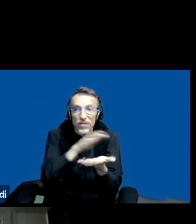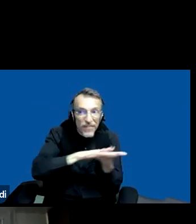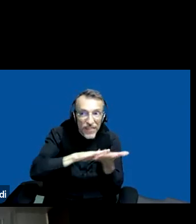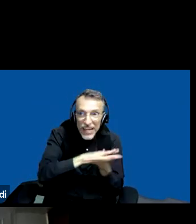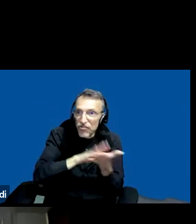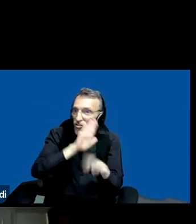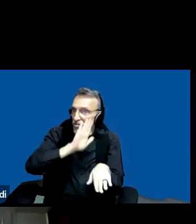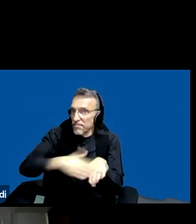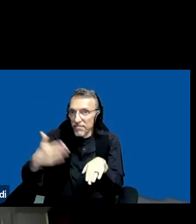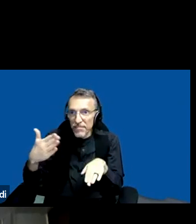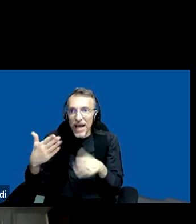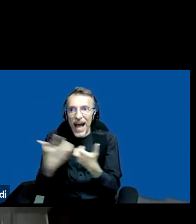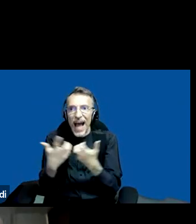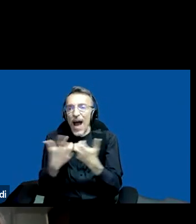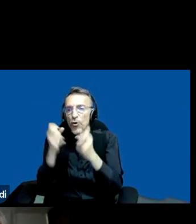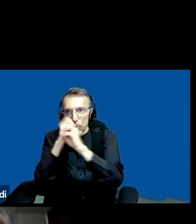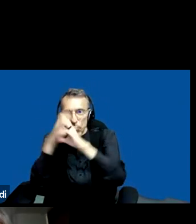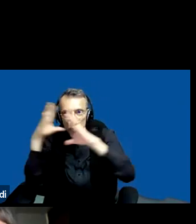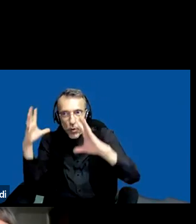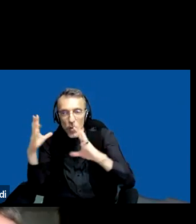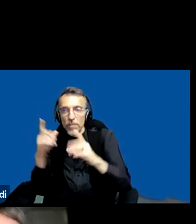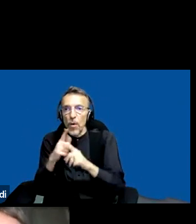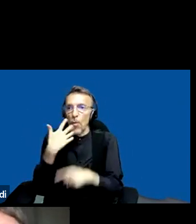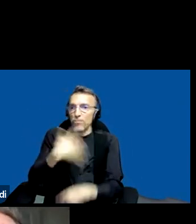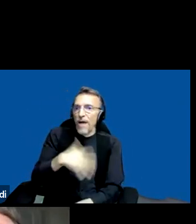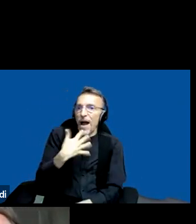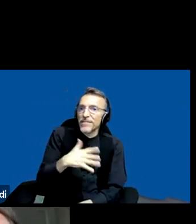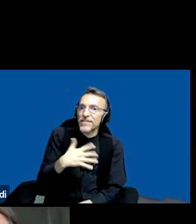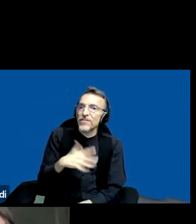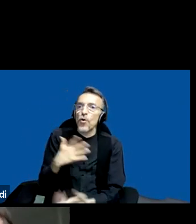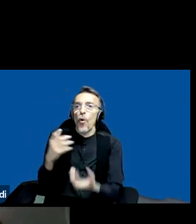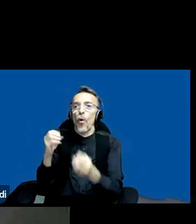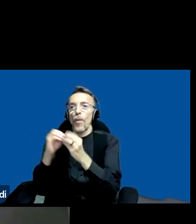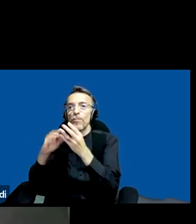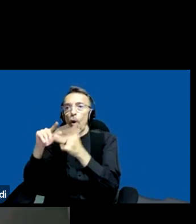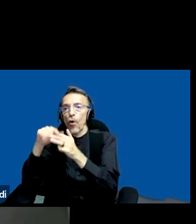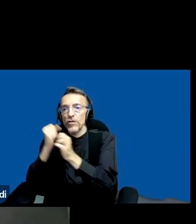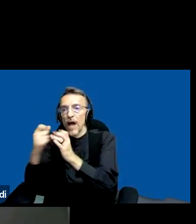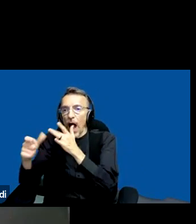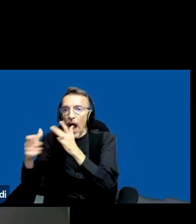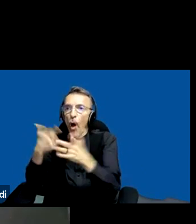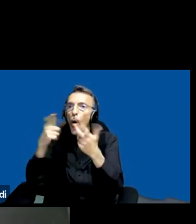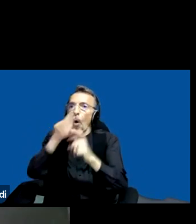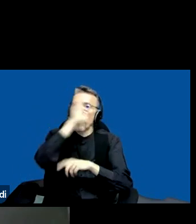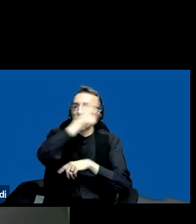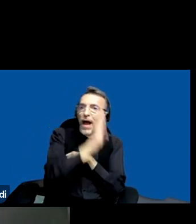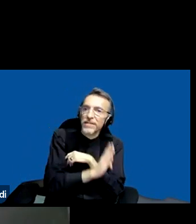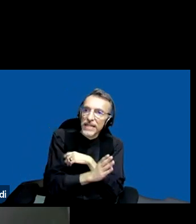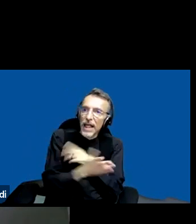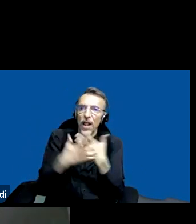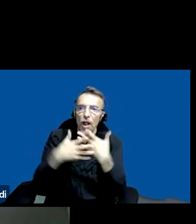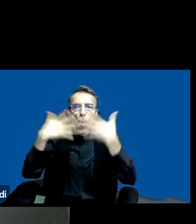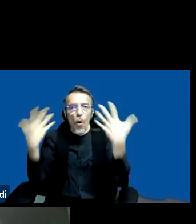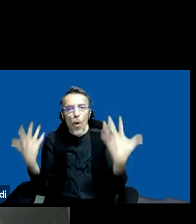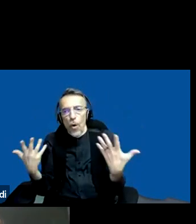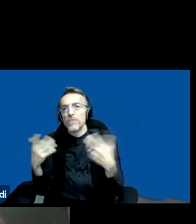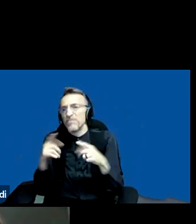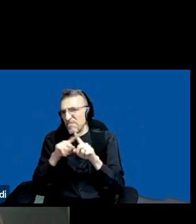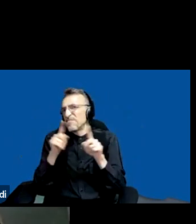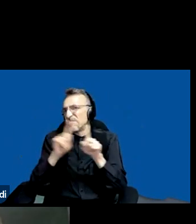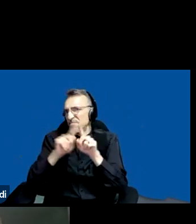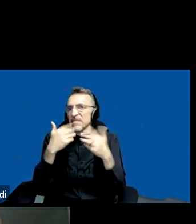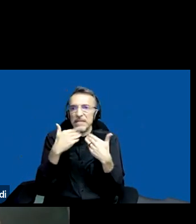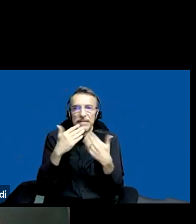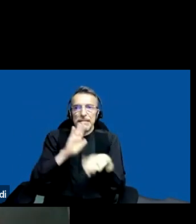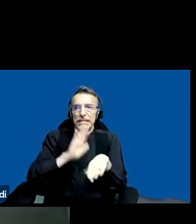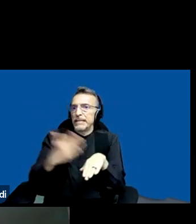for everybody everywhere, whether they live in Brighton or Bogota or Brazil or Bamako. But yet, as we